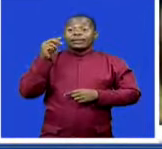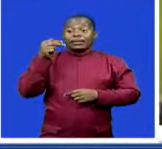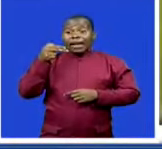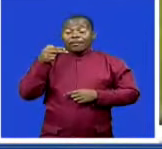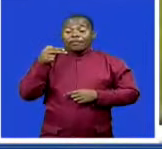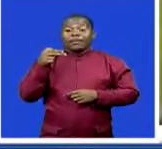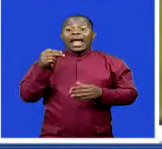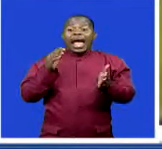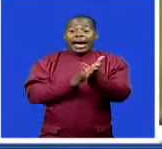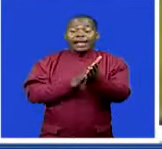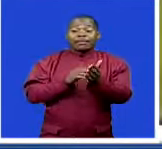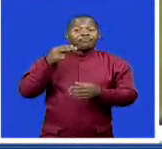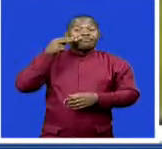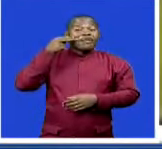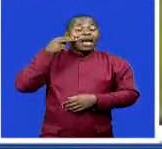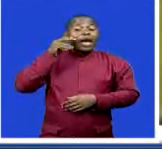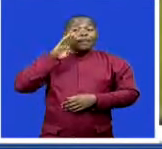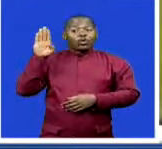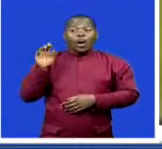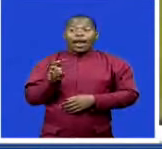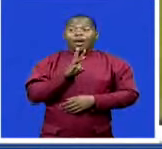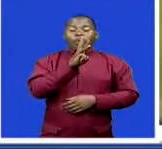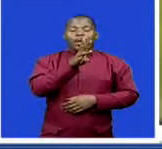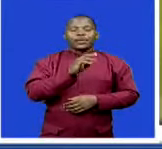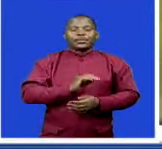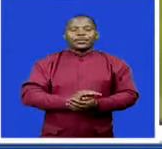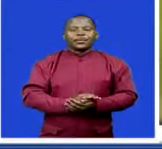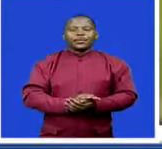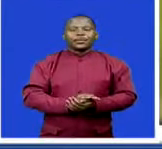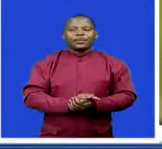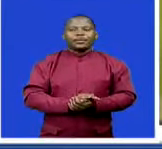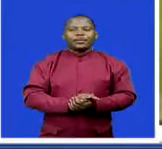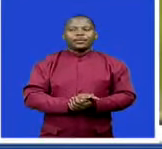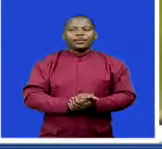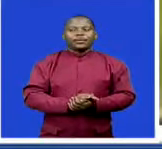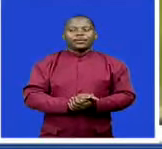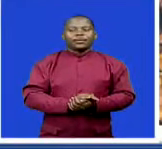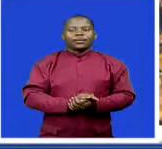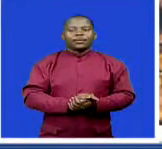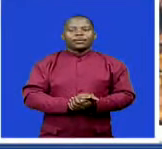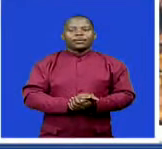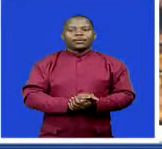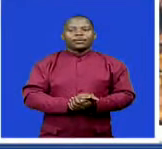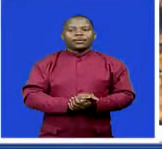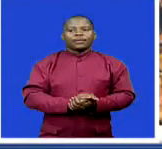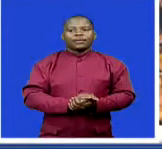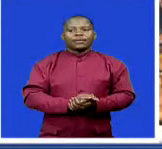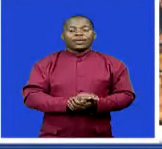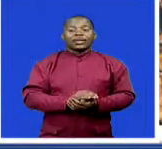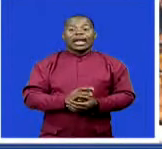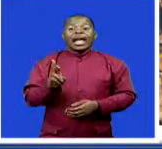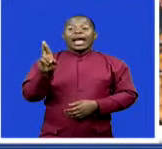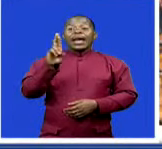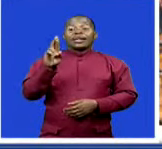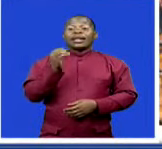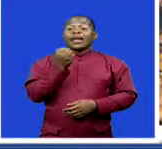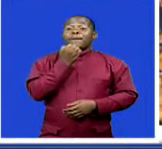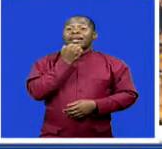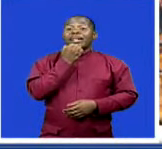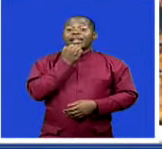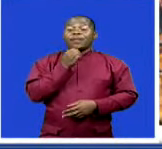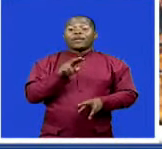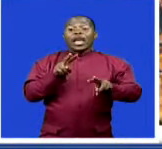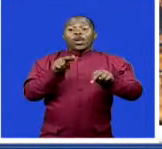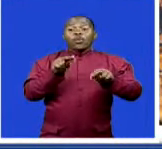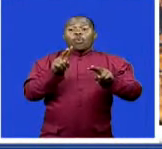Botswana. Reporting for Eswatini TV Sports, I'm Linda Dlamini in Malkens. Newly elected Manzini Regional